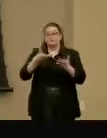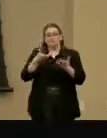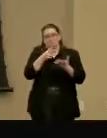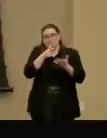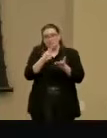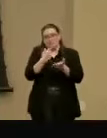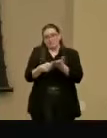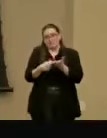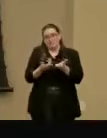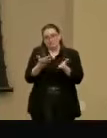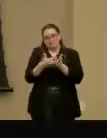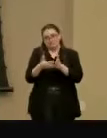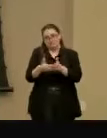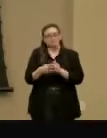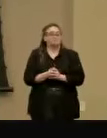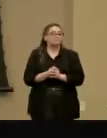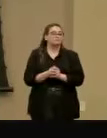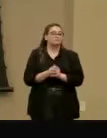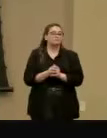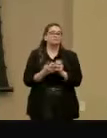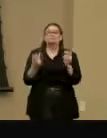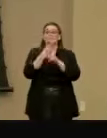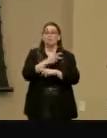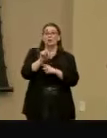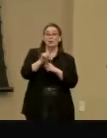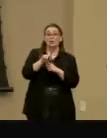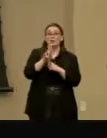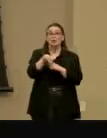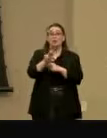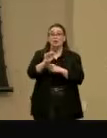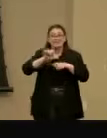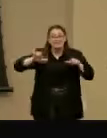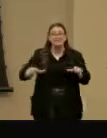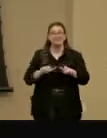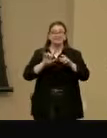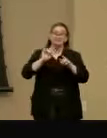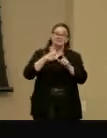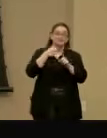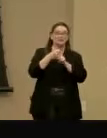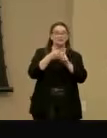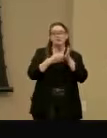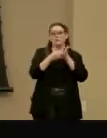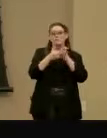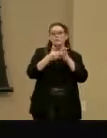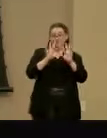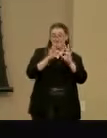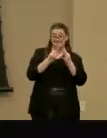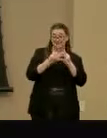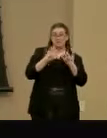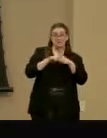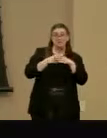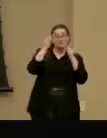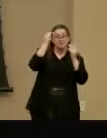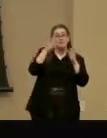should. And then sometimes because of the active lupus, patients might delay having a family until later in their life.